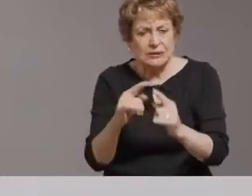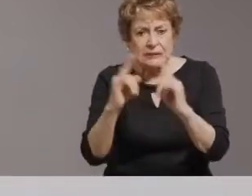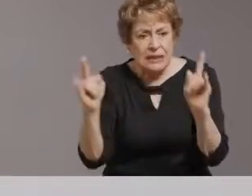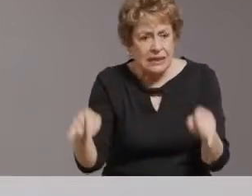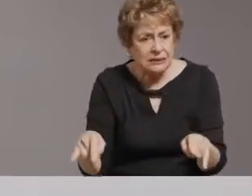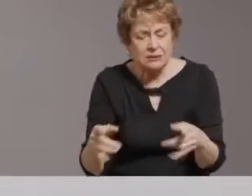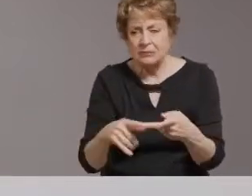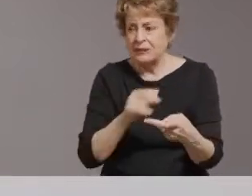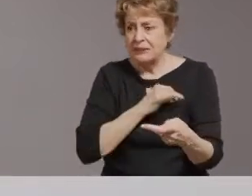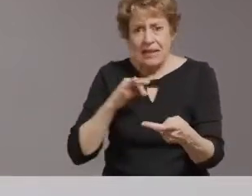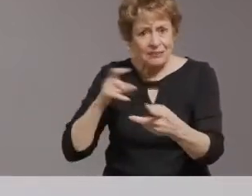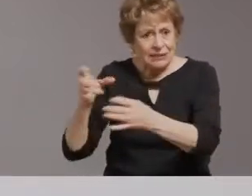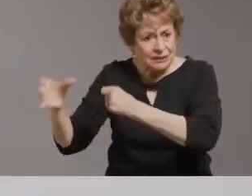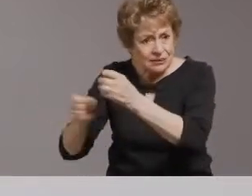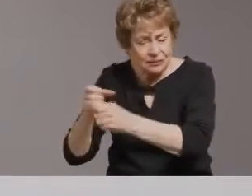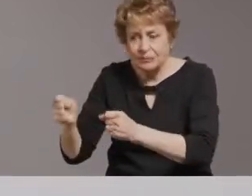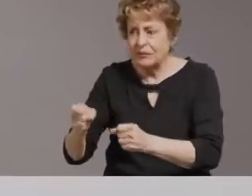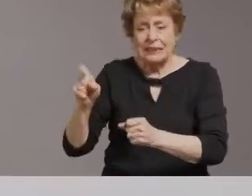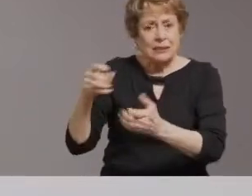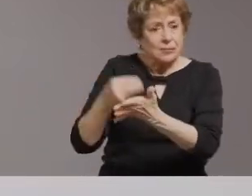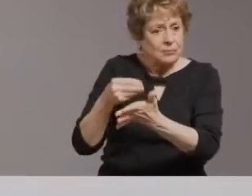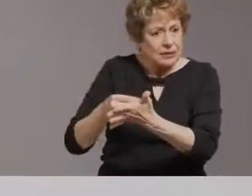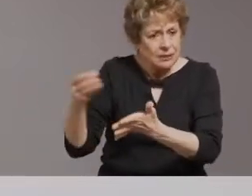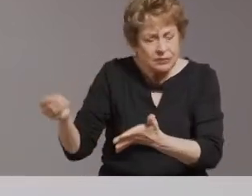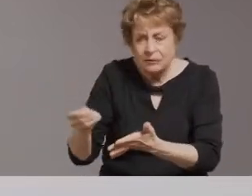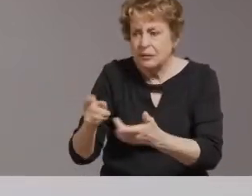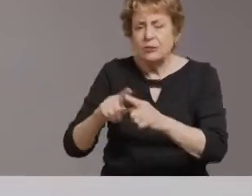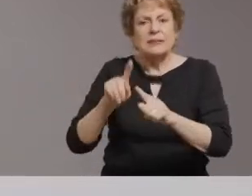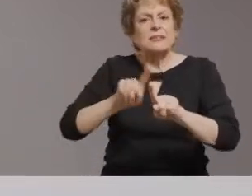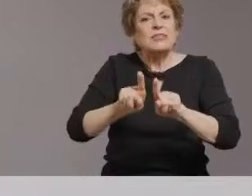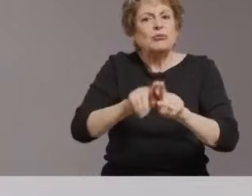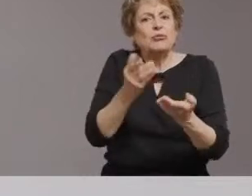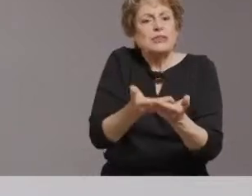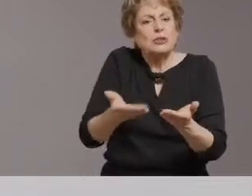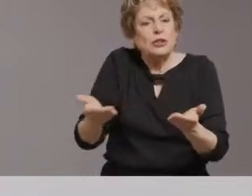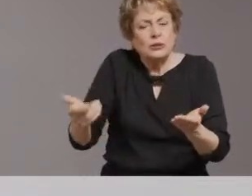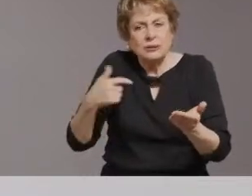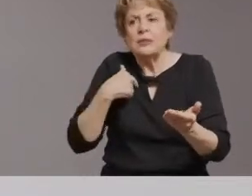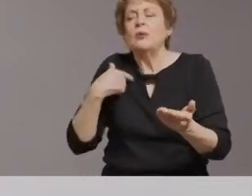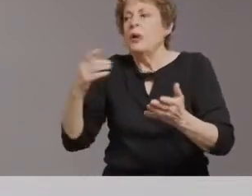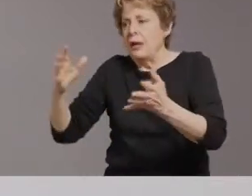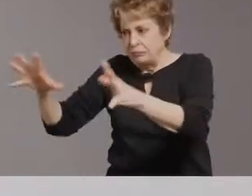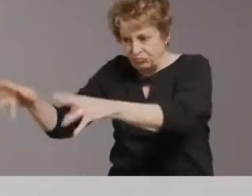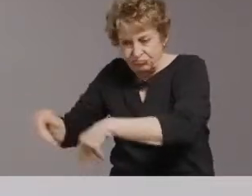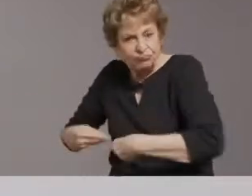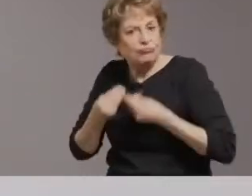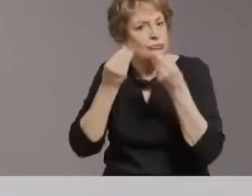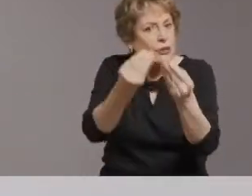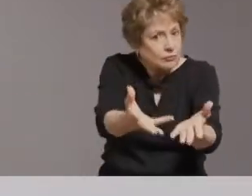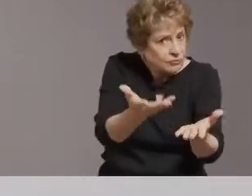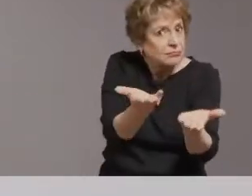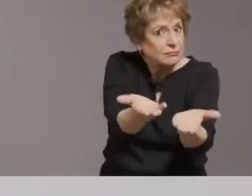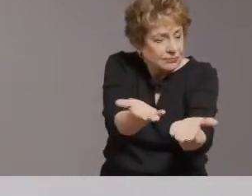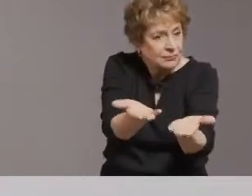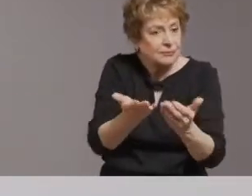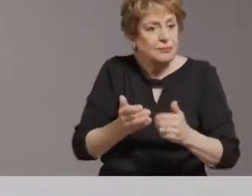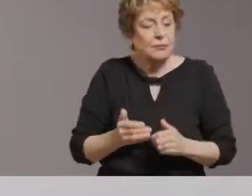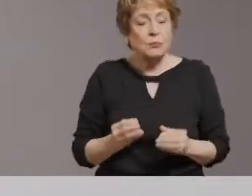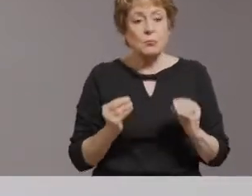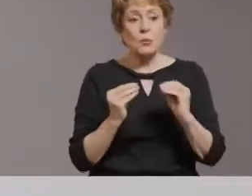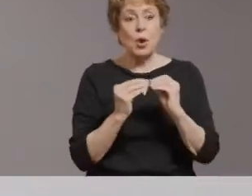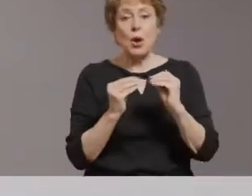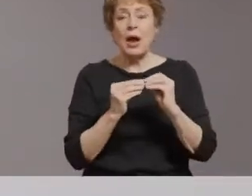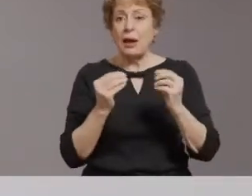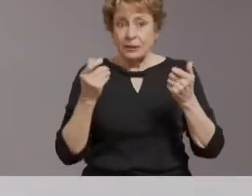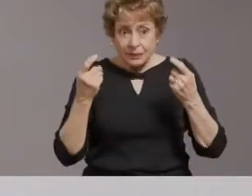funding, those types of resources, we're able to give it to them and provide a higher capacity and higher throughput